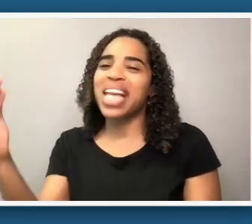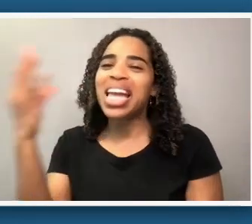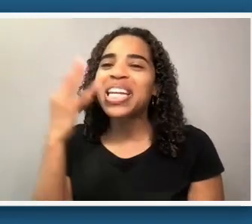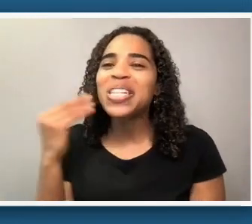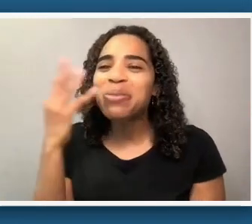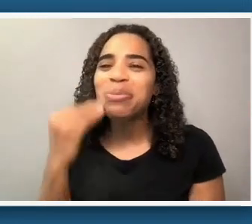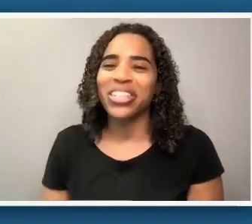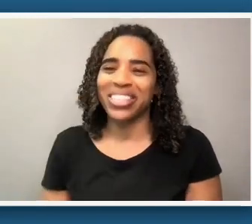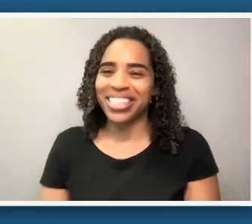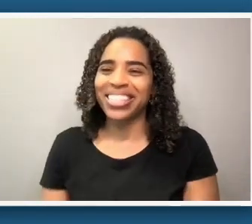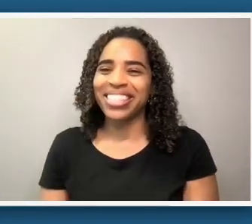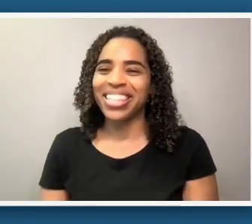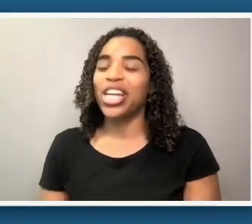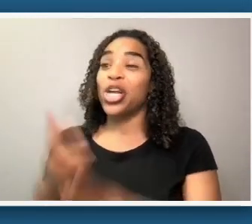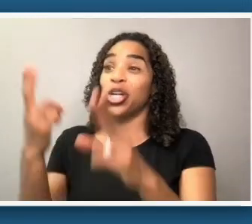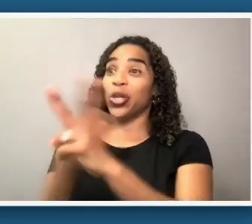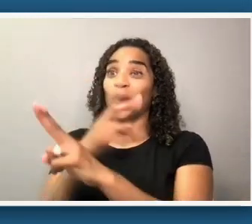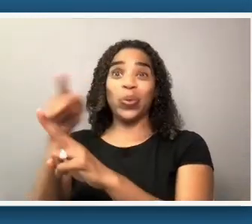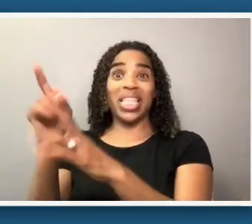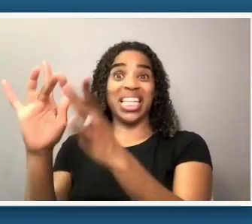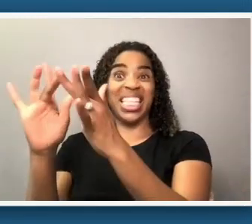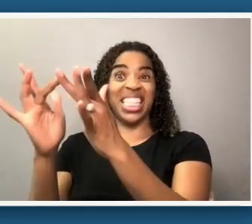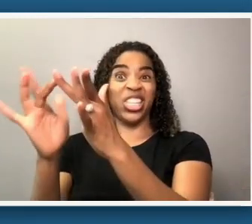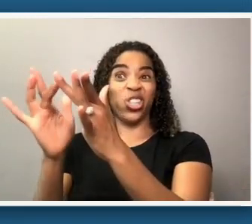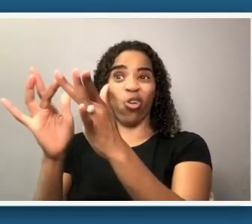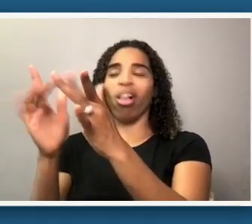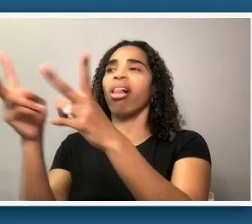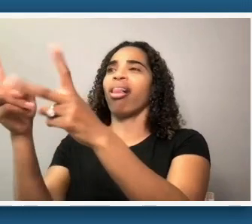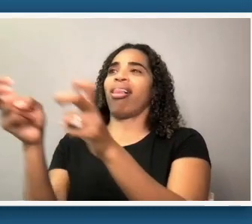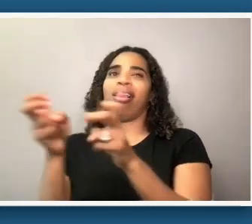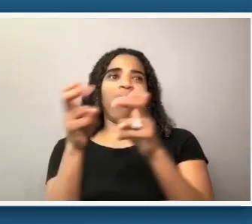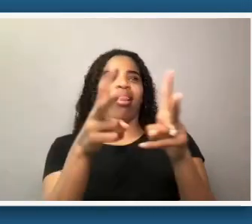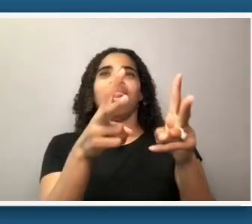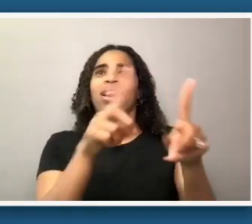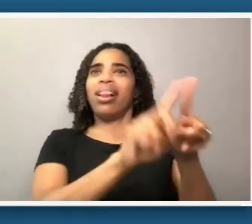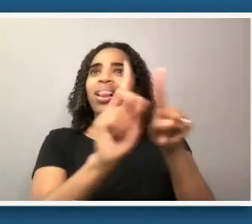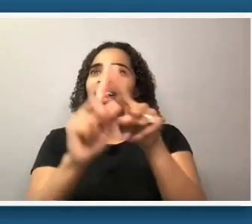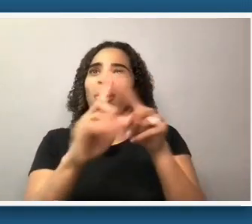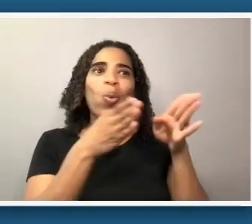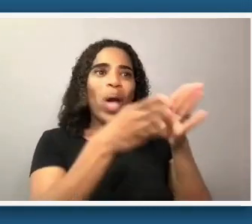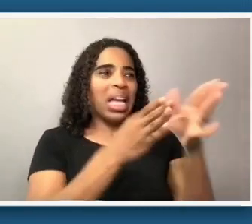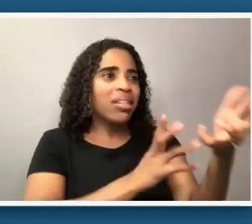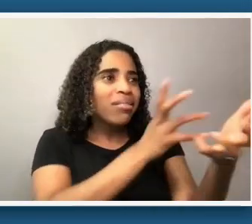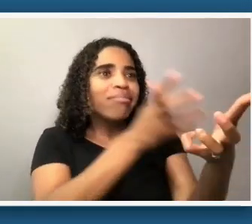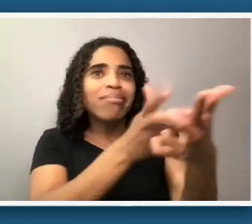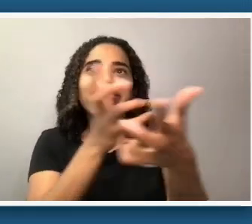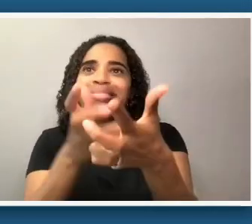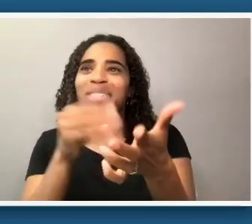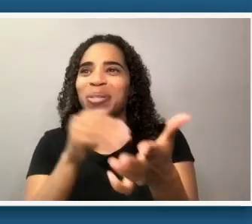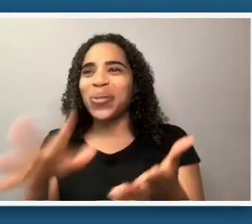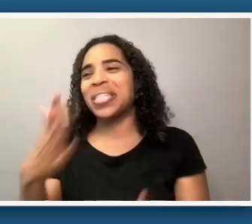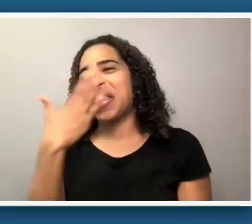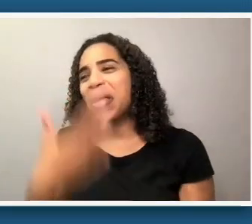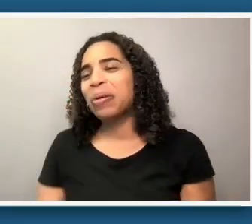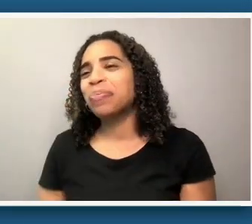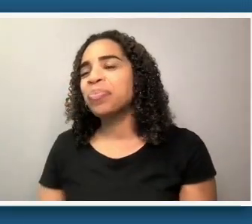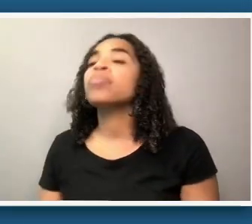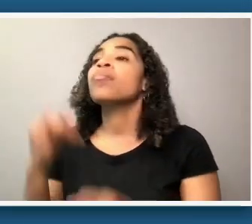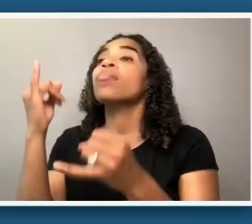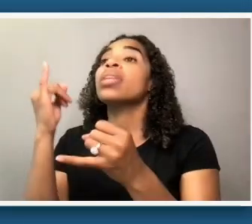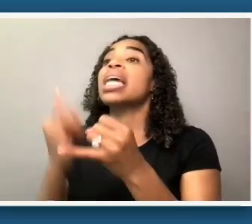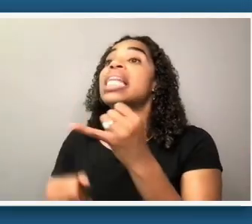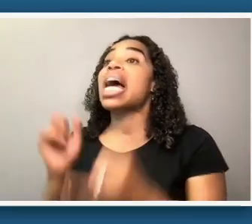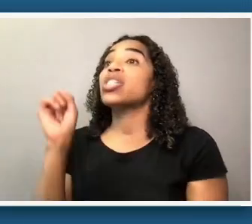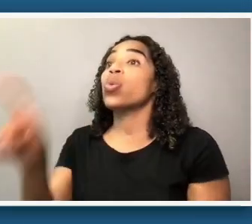bring this digital thing that you've created and use it in a variety of ways with your students. The last question that